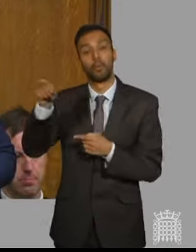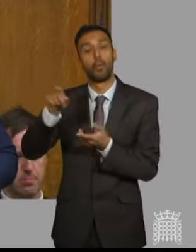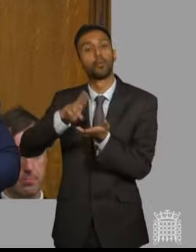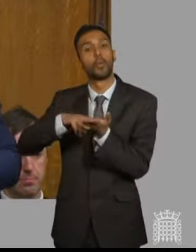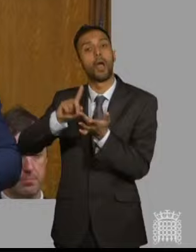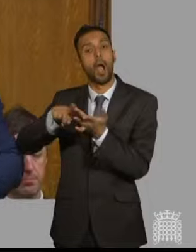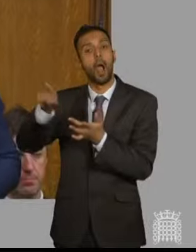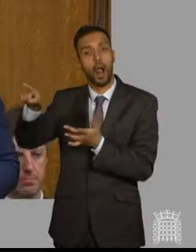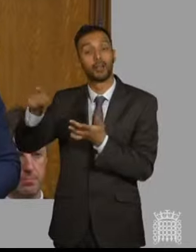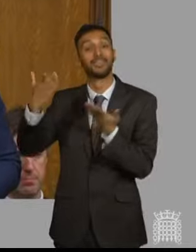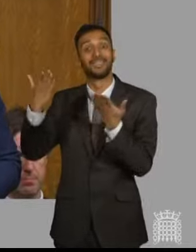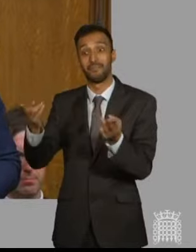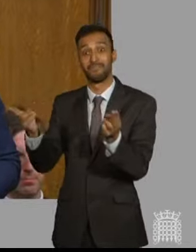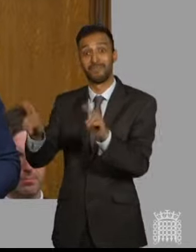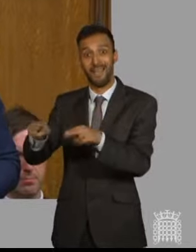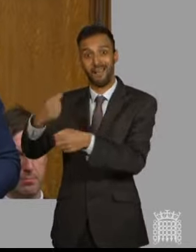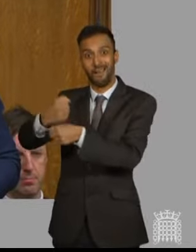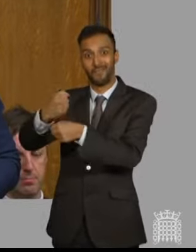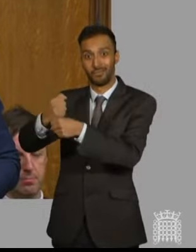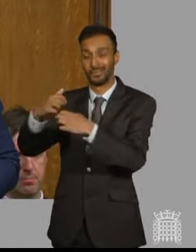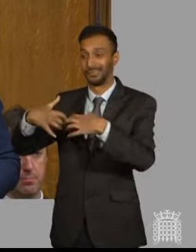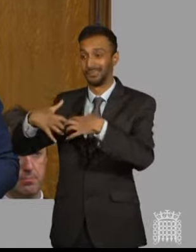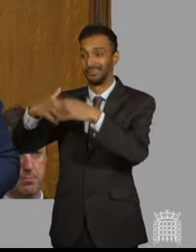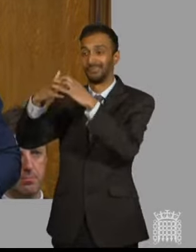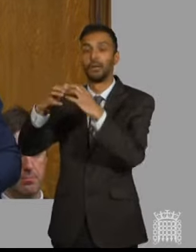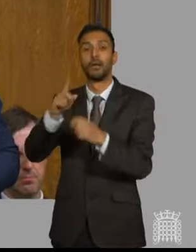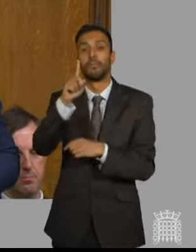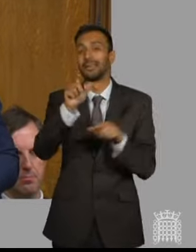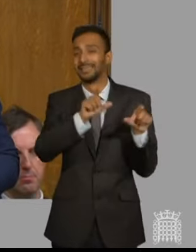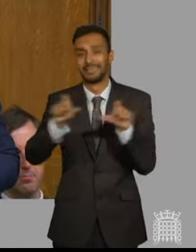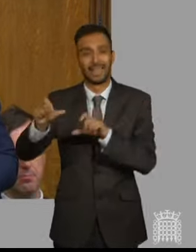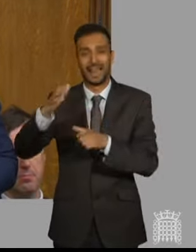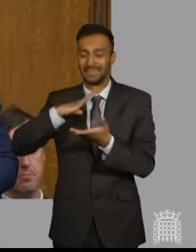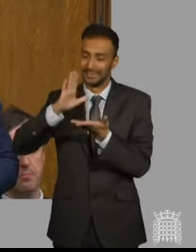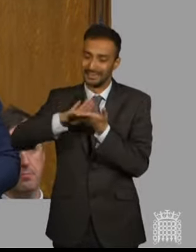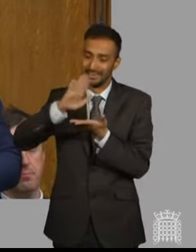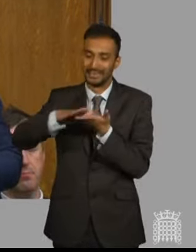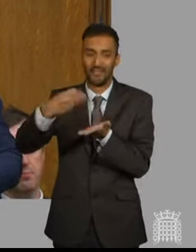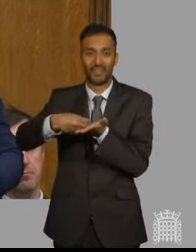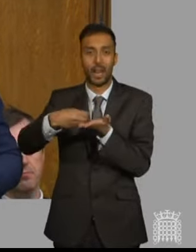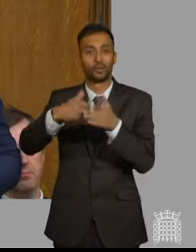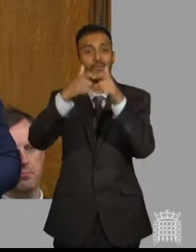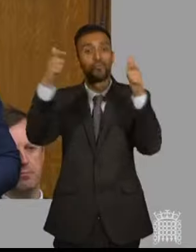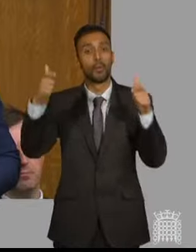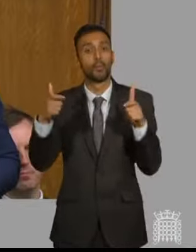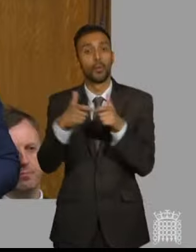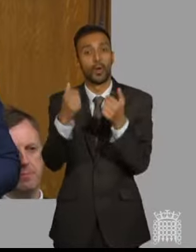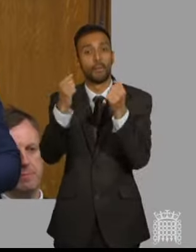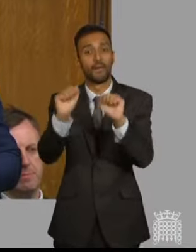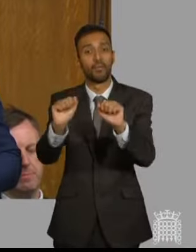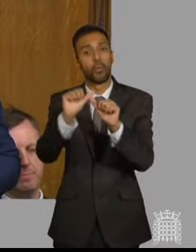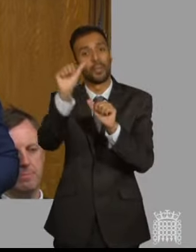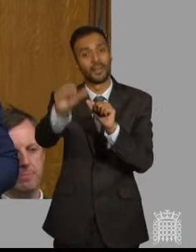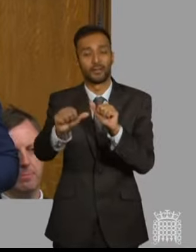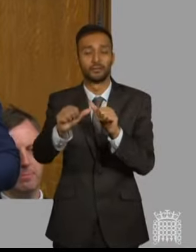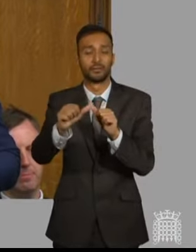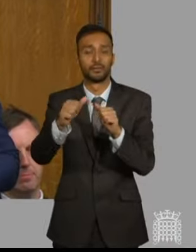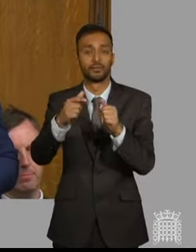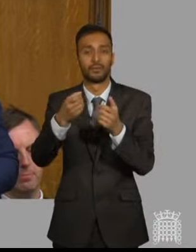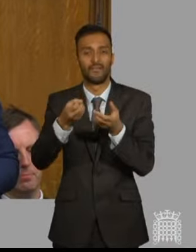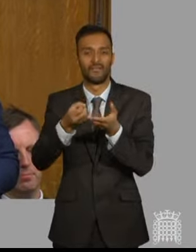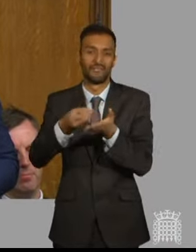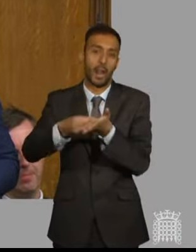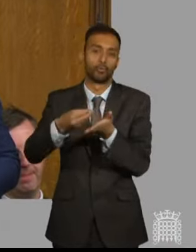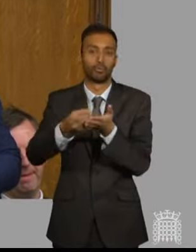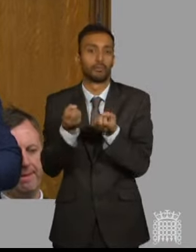financial framework before the next spending review. At present, Northern Ireland is seeing its public services in huge crisis, especially